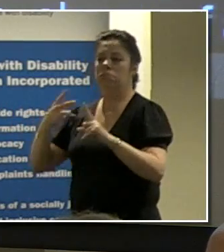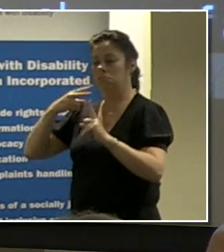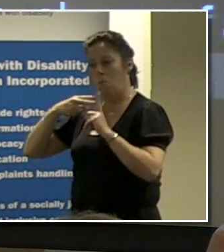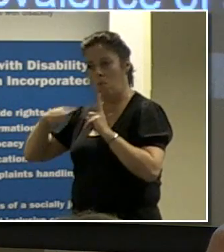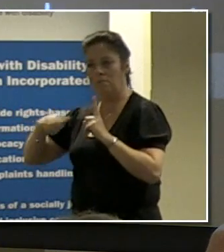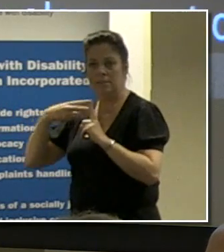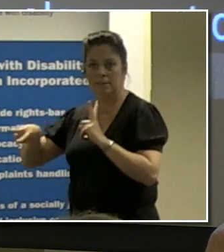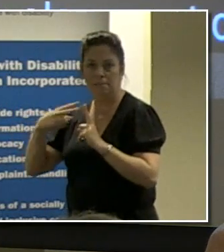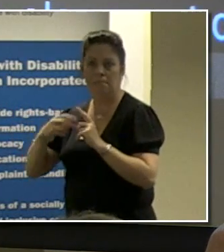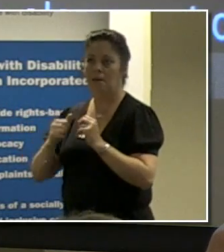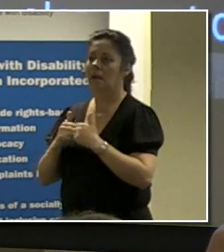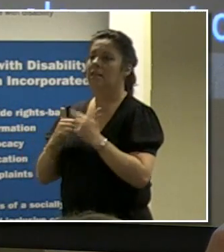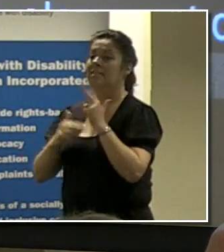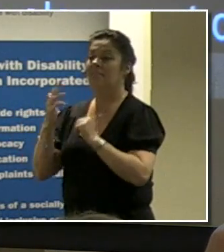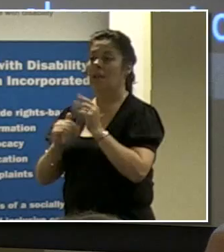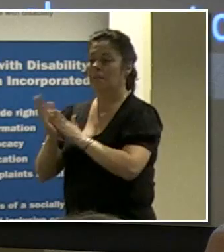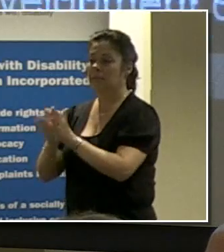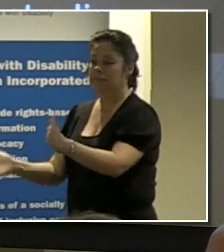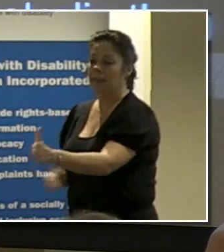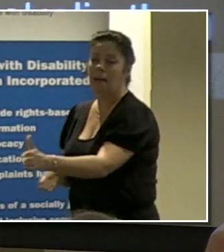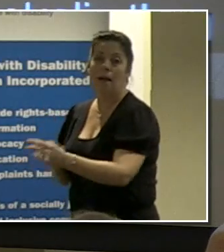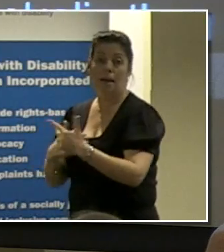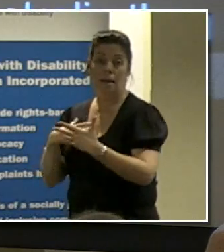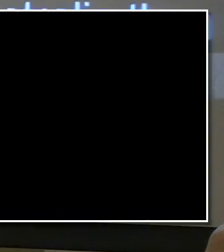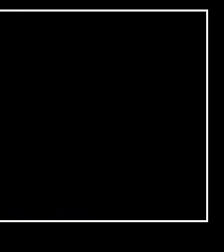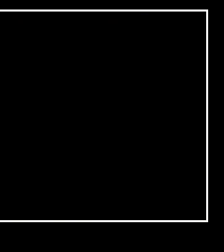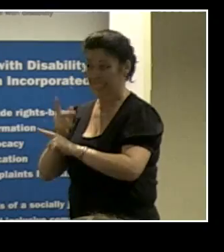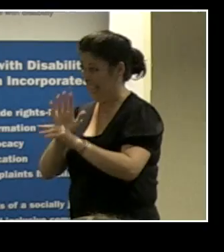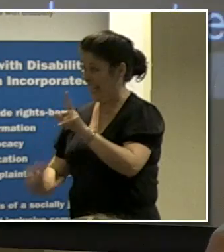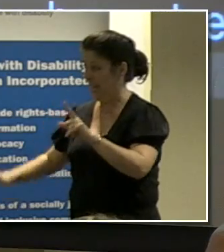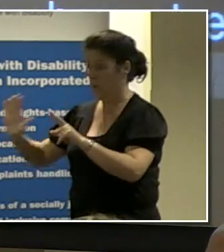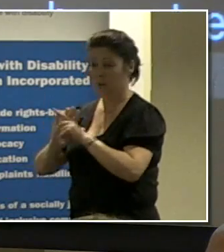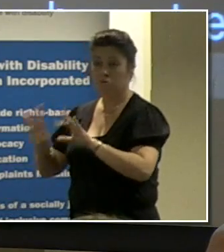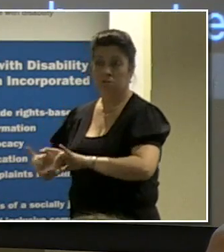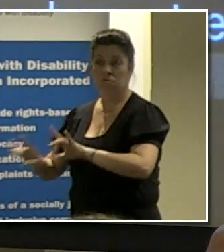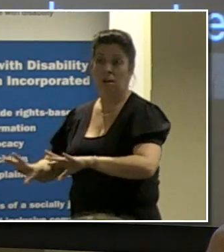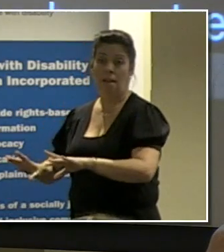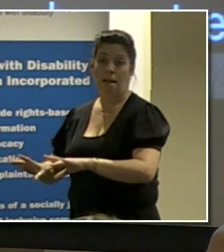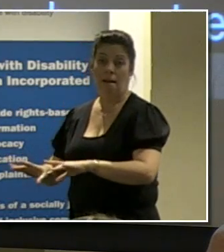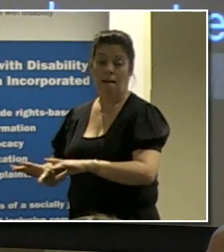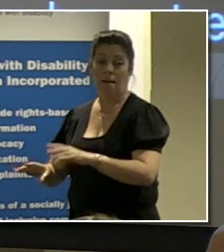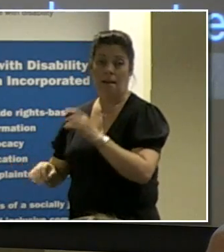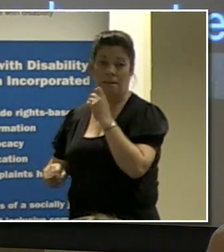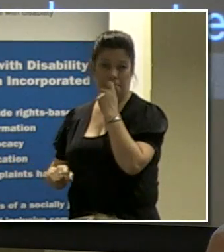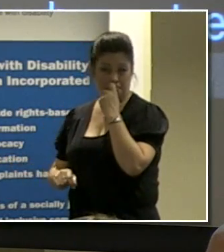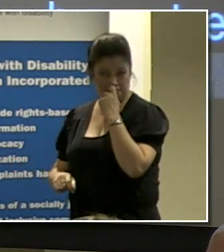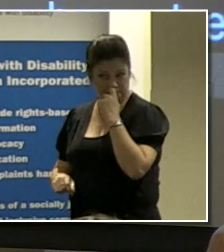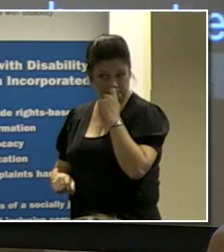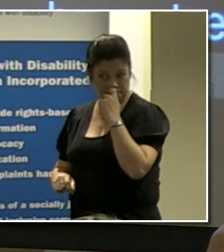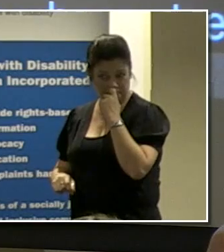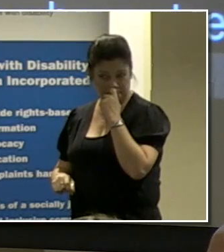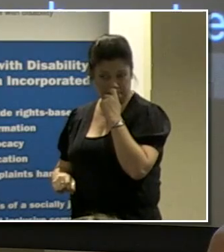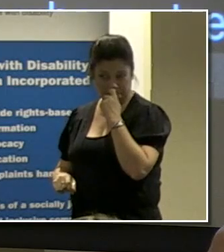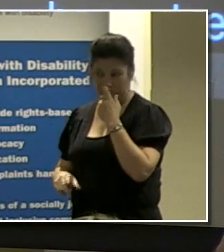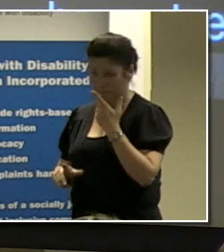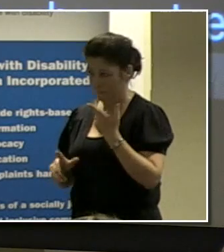South Australia than virtually anywhere else. And don't see any